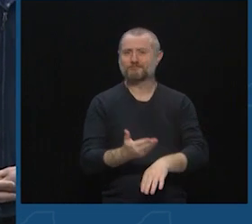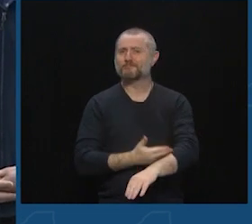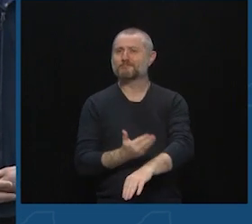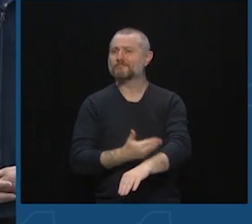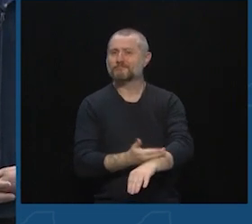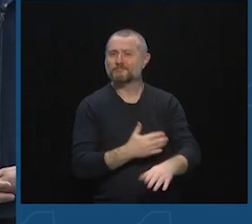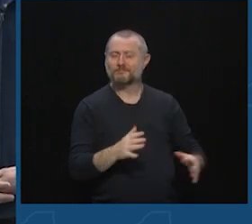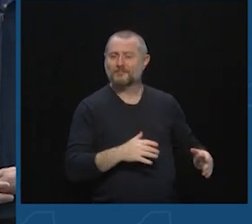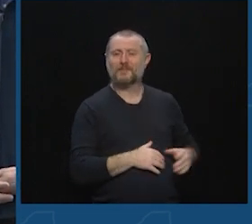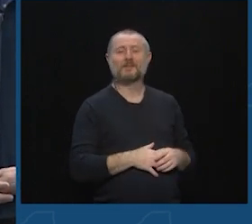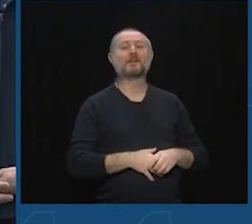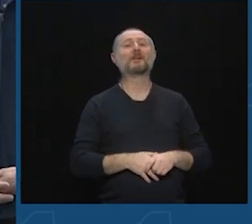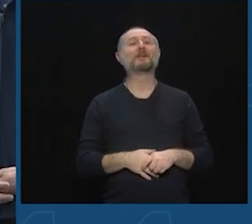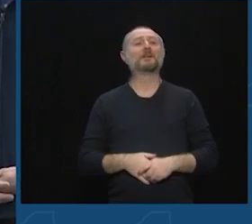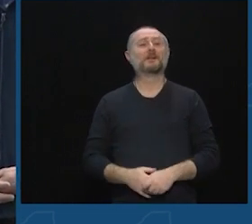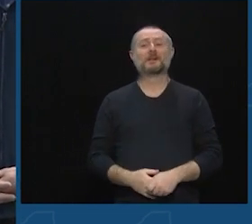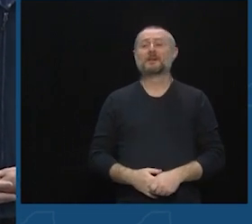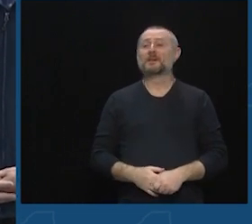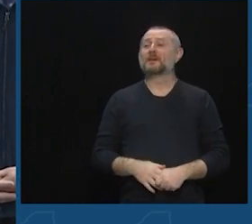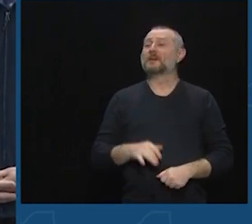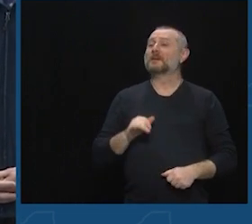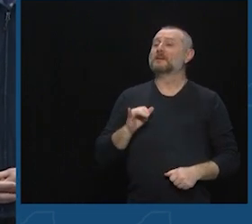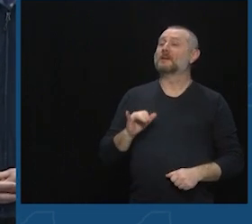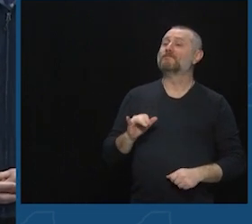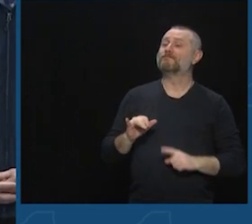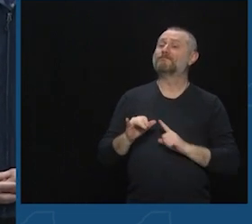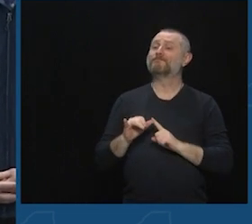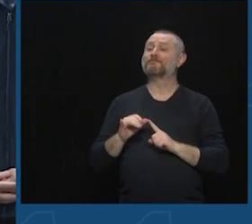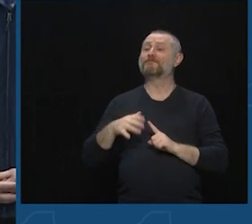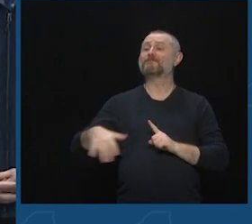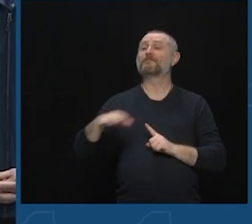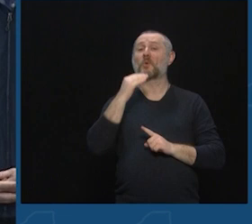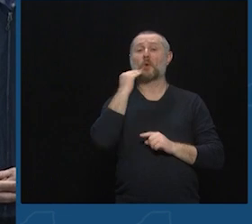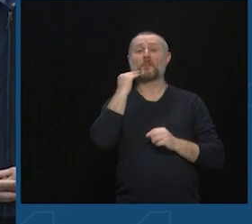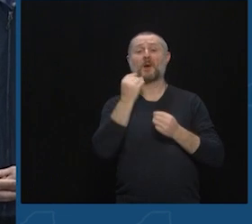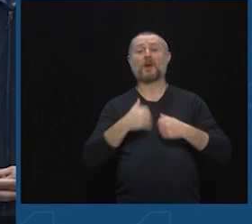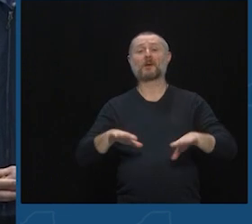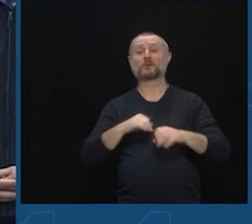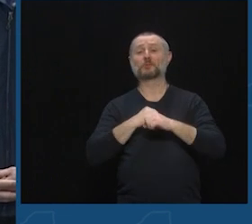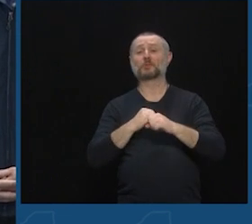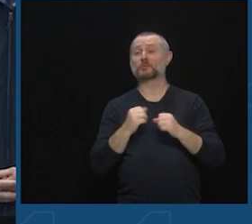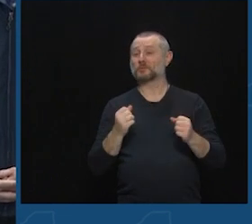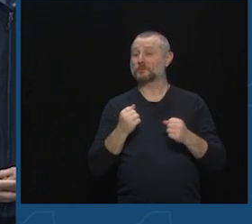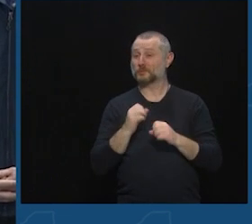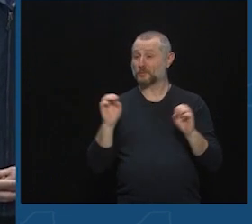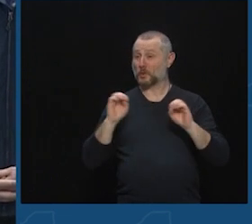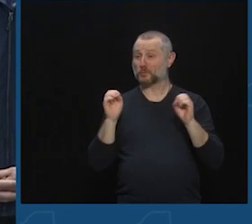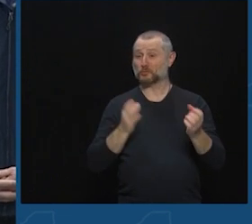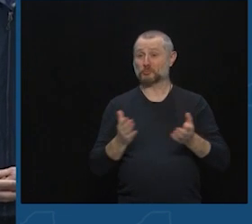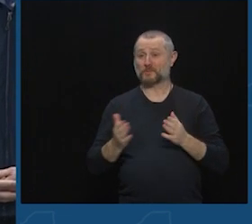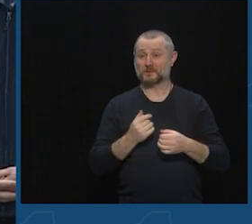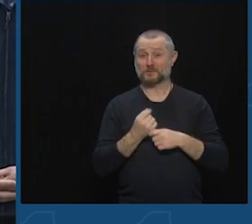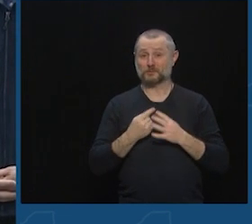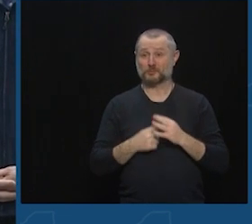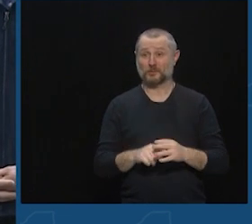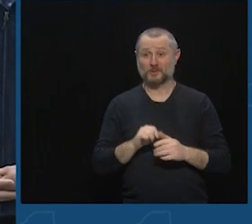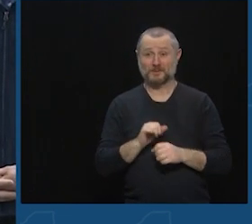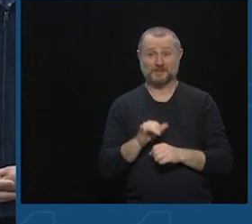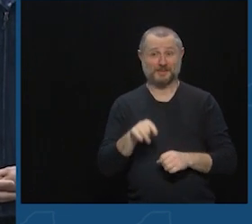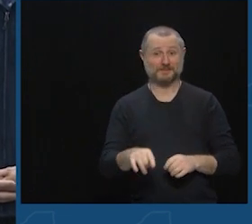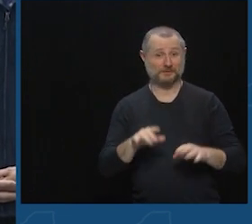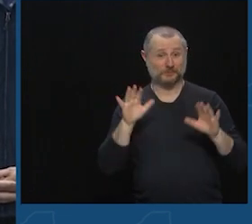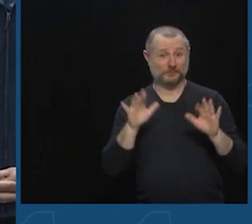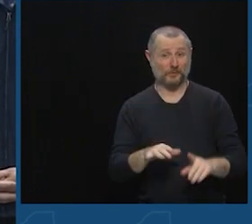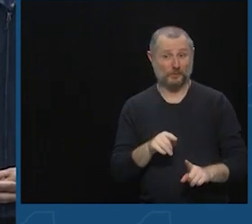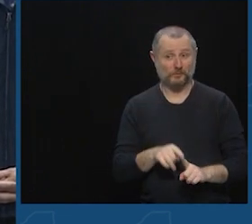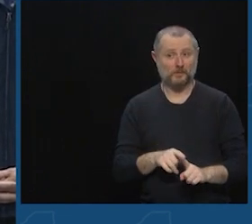state resources, the Division of Homeland Security and Emergency Services began our work with the county to prepare for this storm about